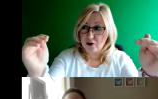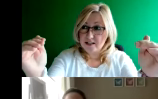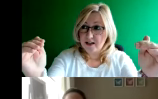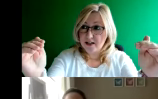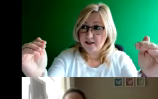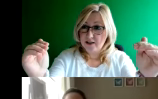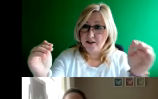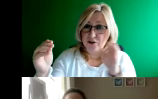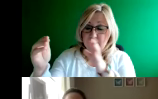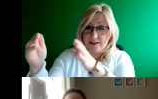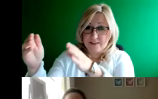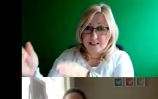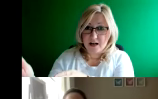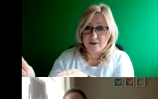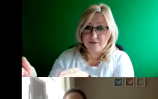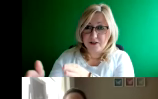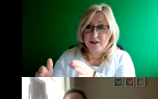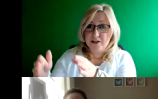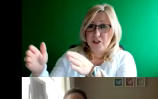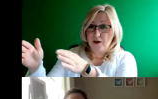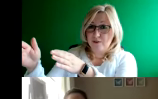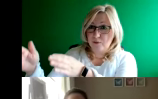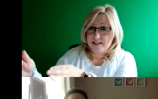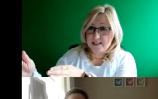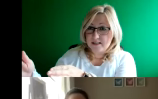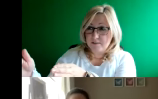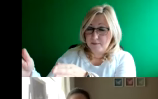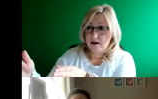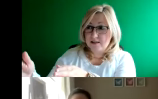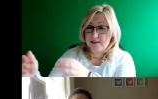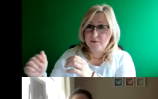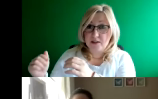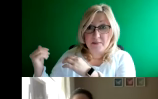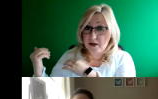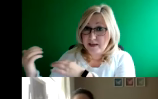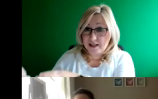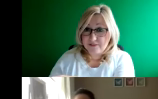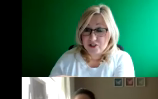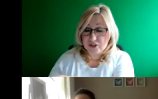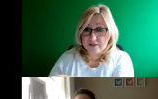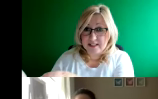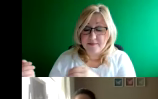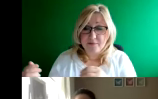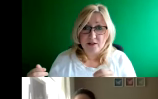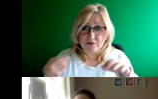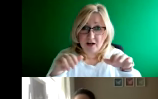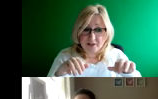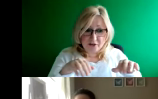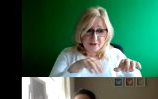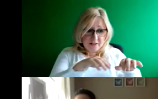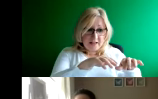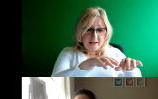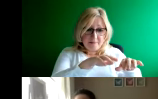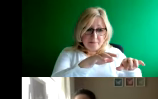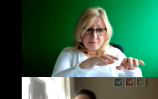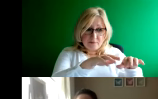the court clerk. You may have a stenographer. You have a witness box. You may or may not have a jury. You've got